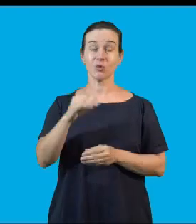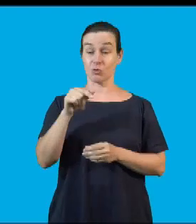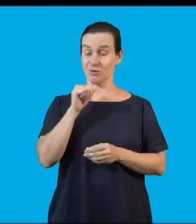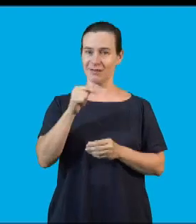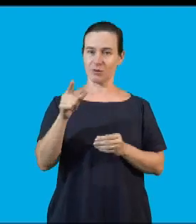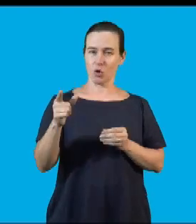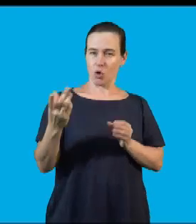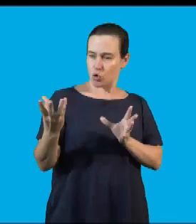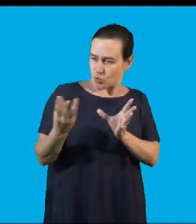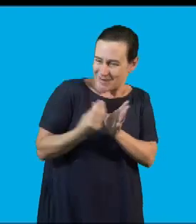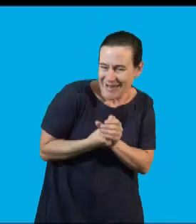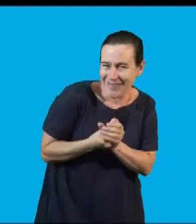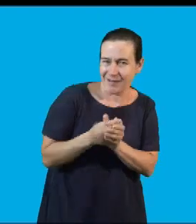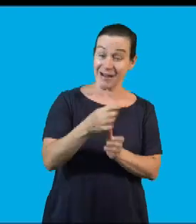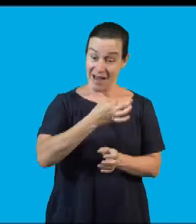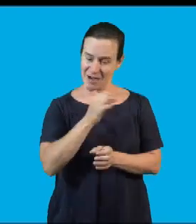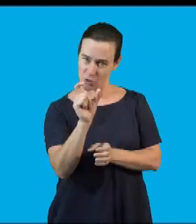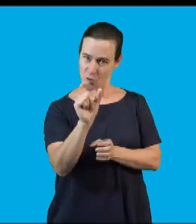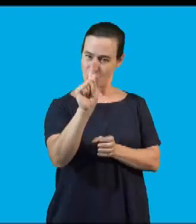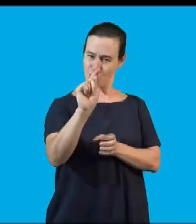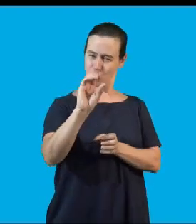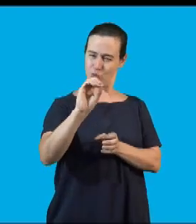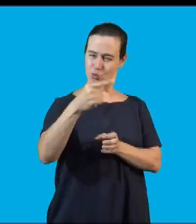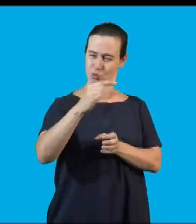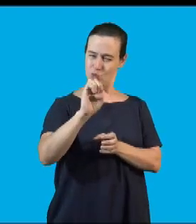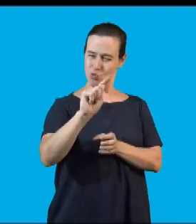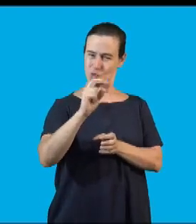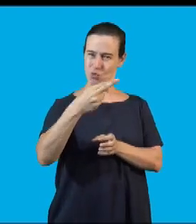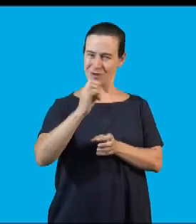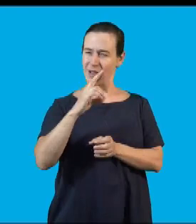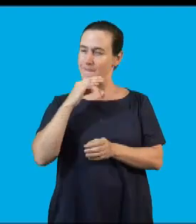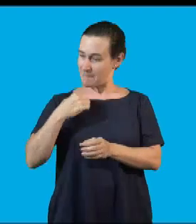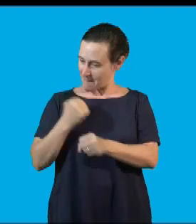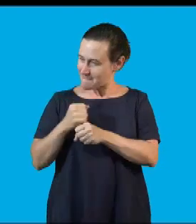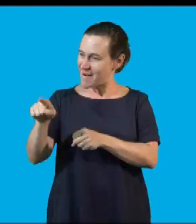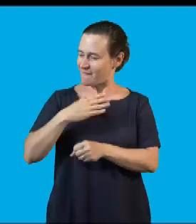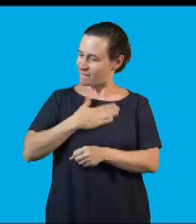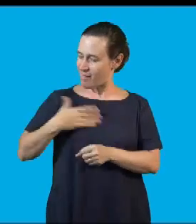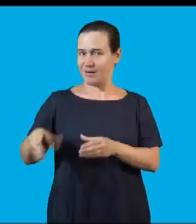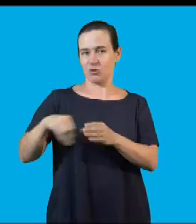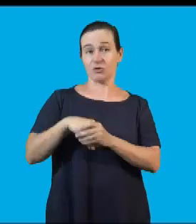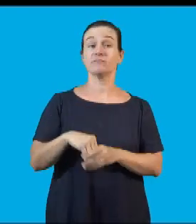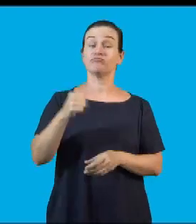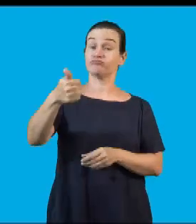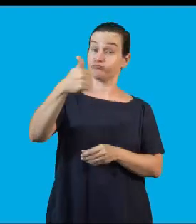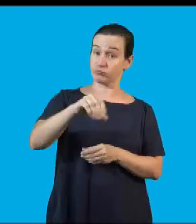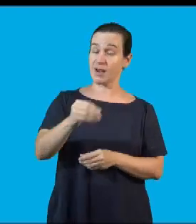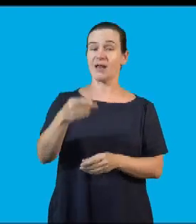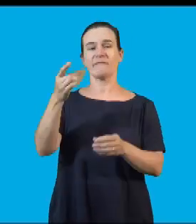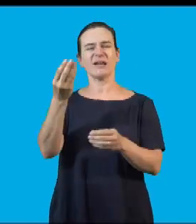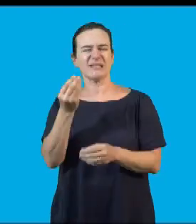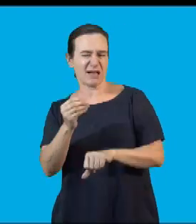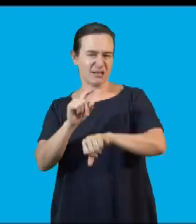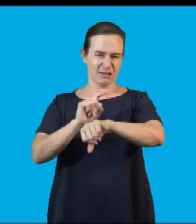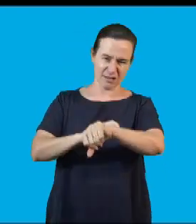is inclusive. Here are some of the key details about the event. There's the date, the time,